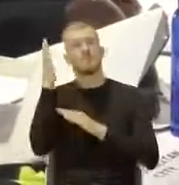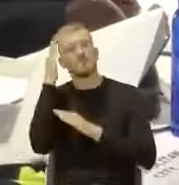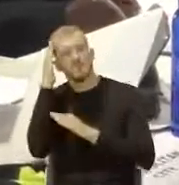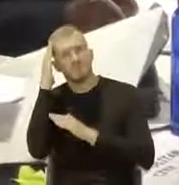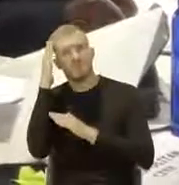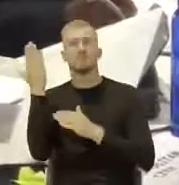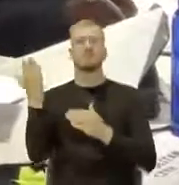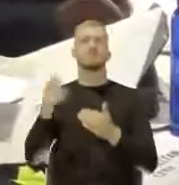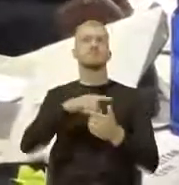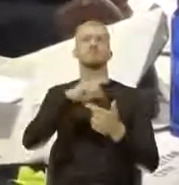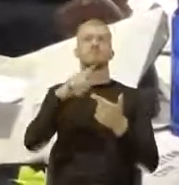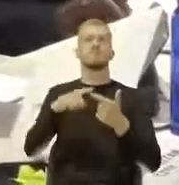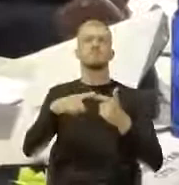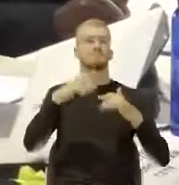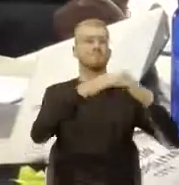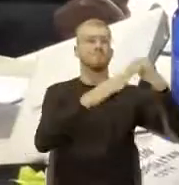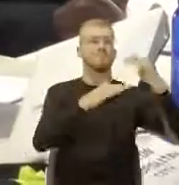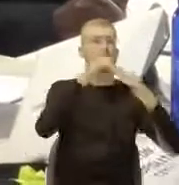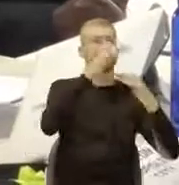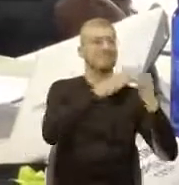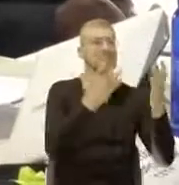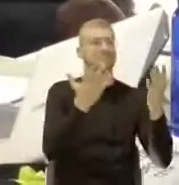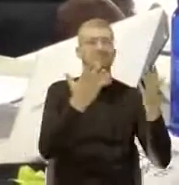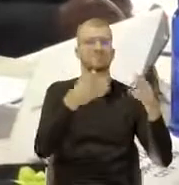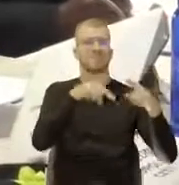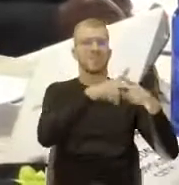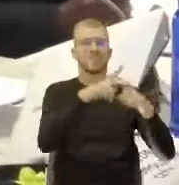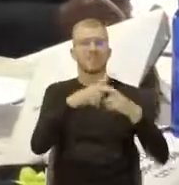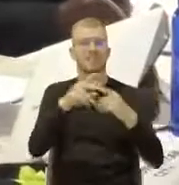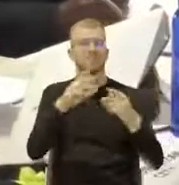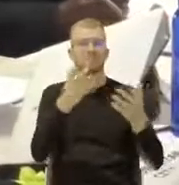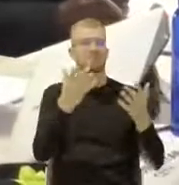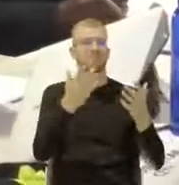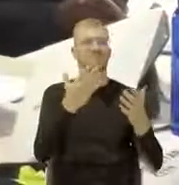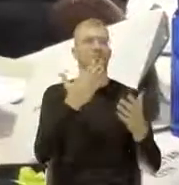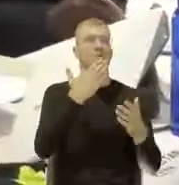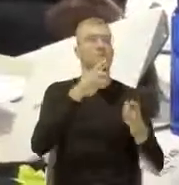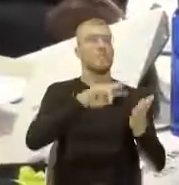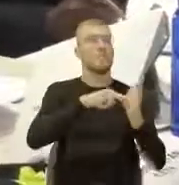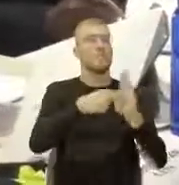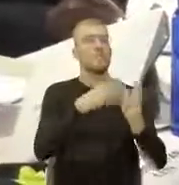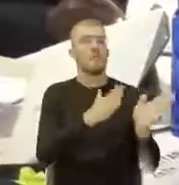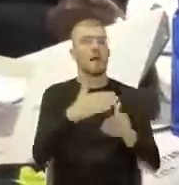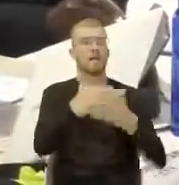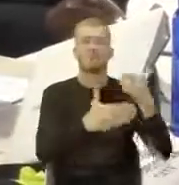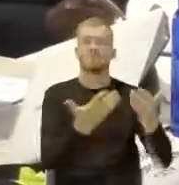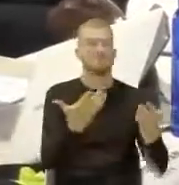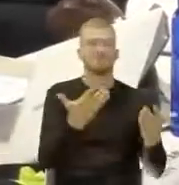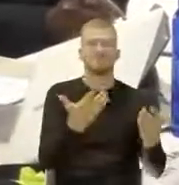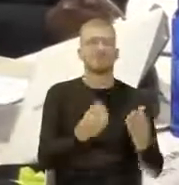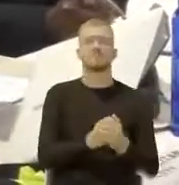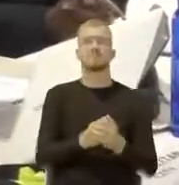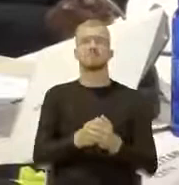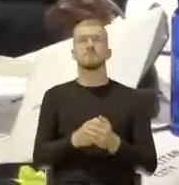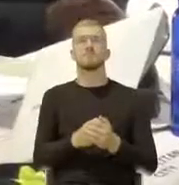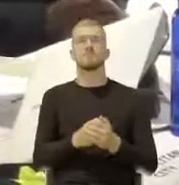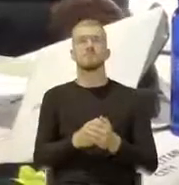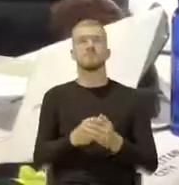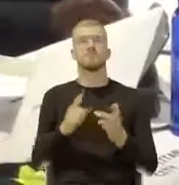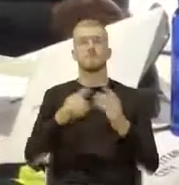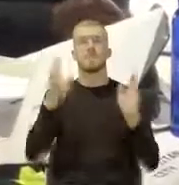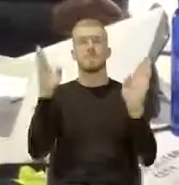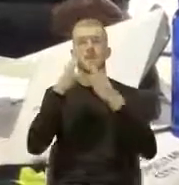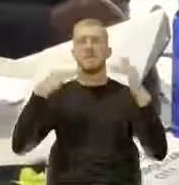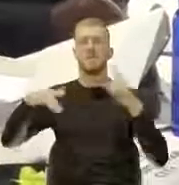economic gap, carbon emissions. In addition, at the time when the COVID is coming to an